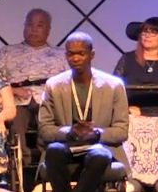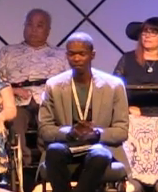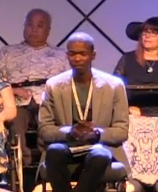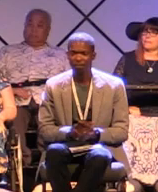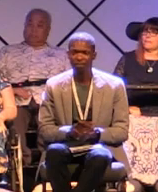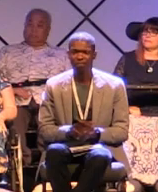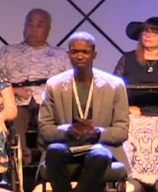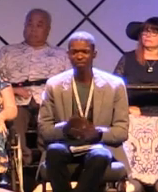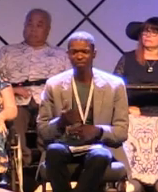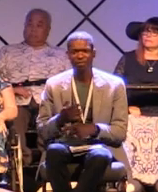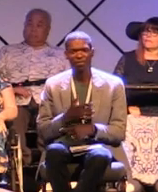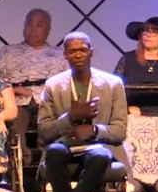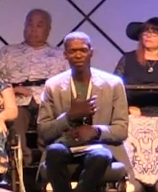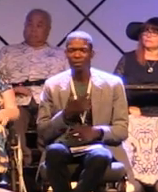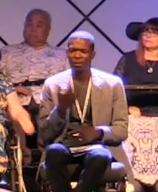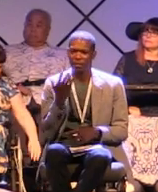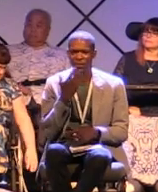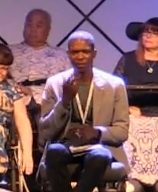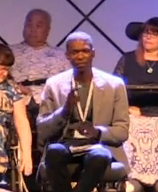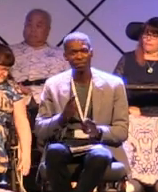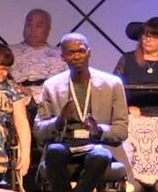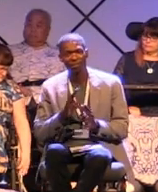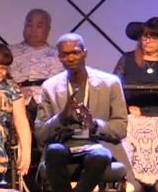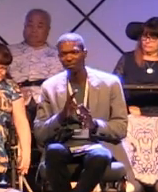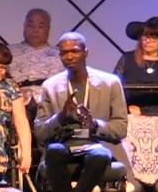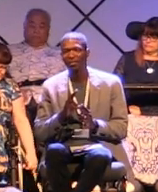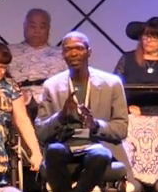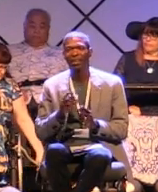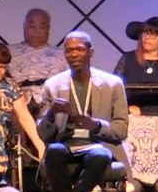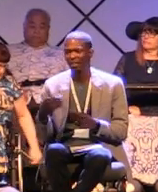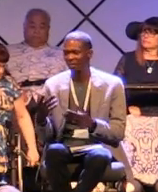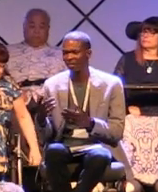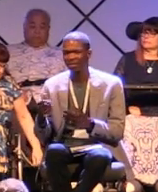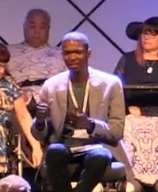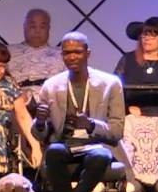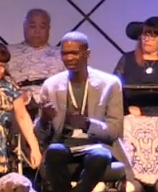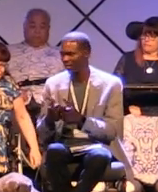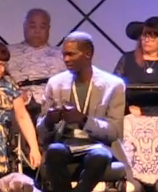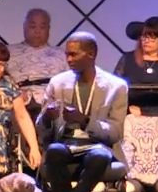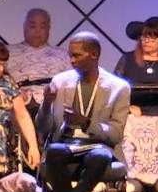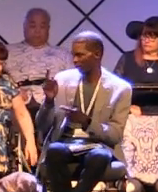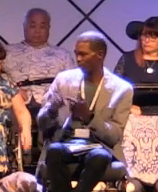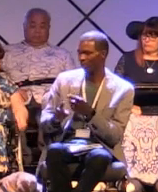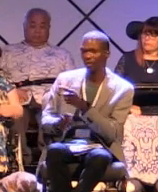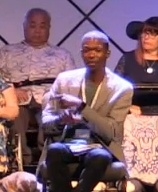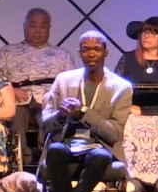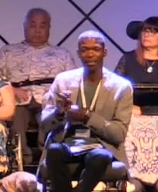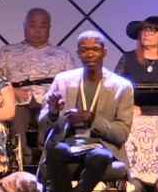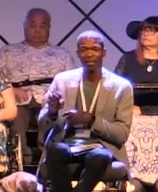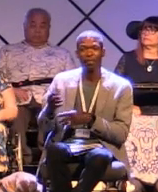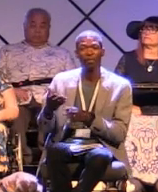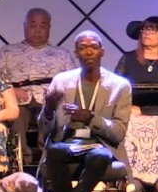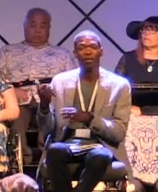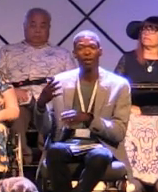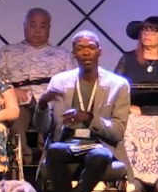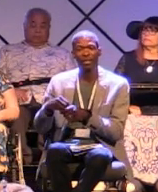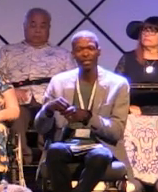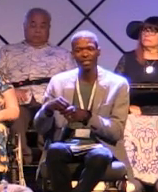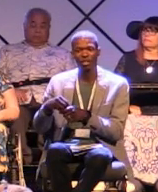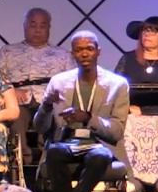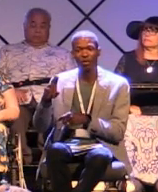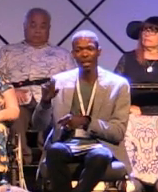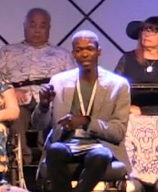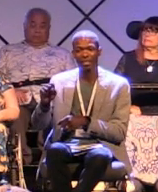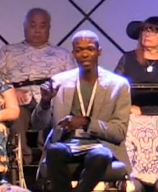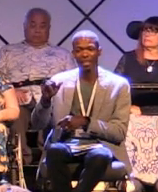I am honored to be able to present a challenge coin to Lee, who I have been told has served in the United States Air